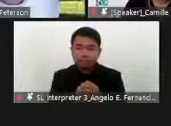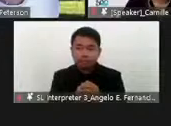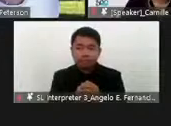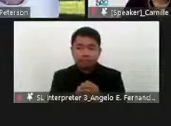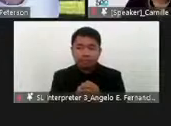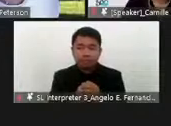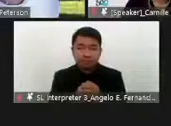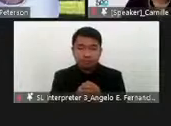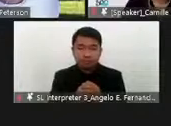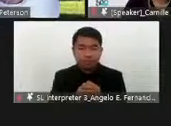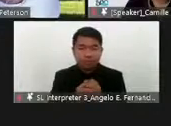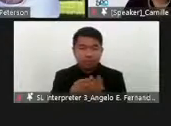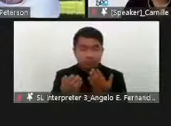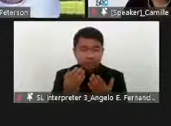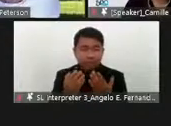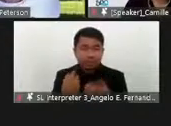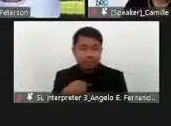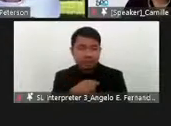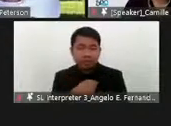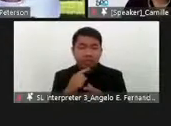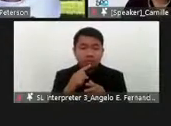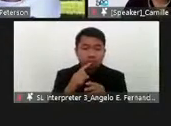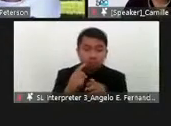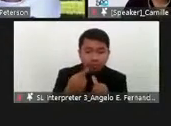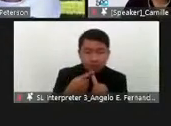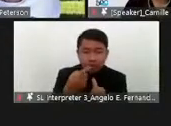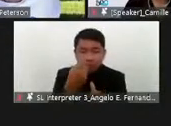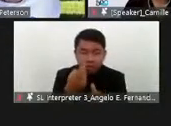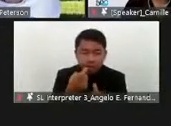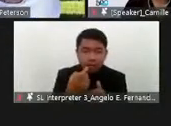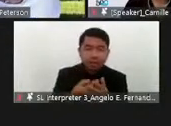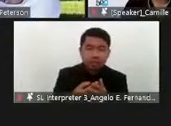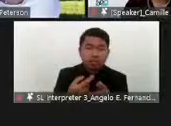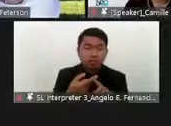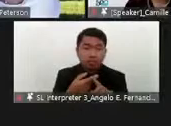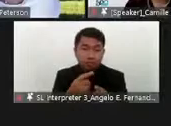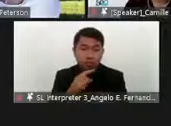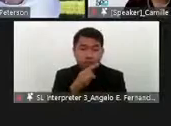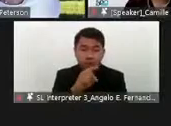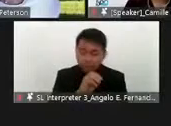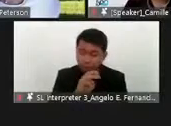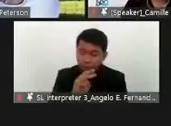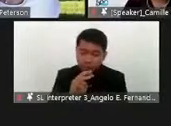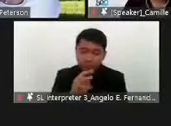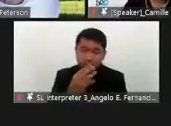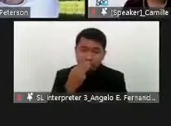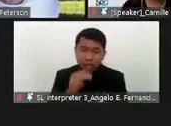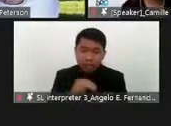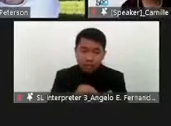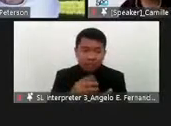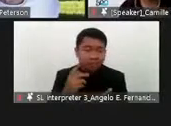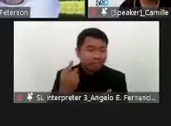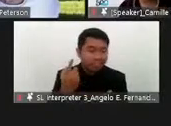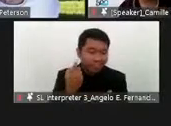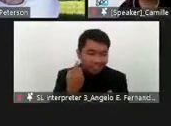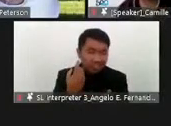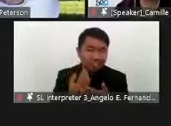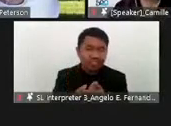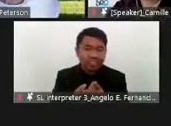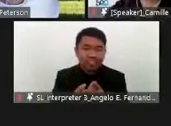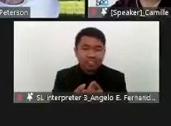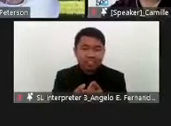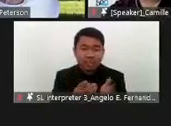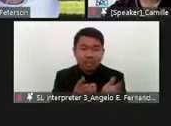Okay, I guess we have for our first question, this was sent through Zoom chat a while ago after